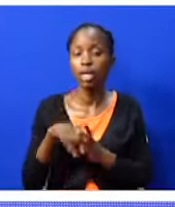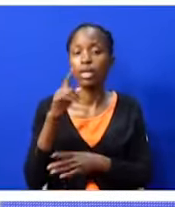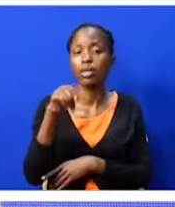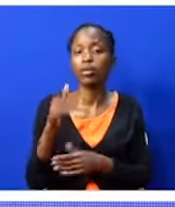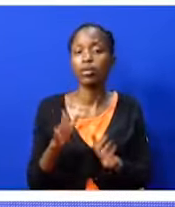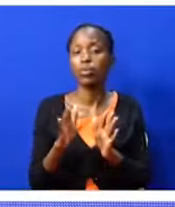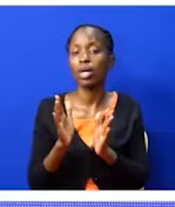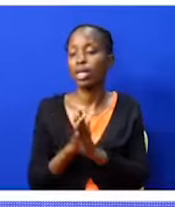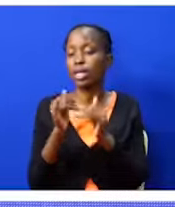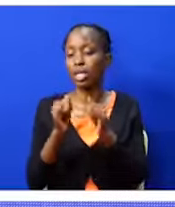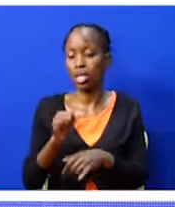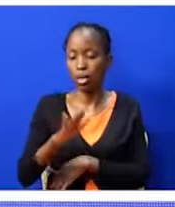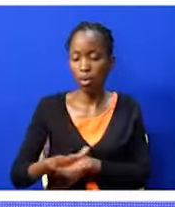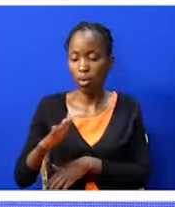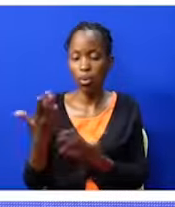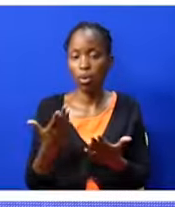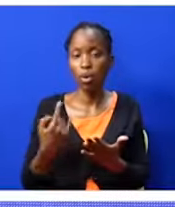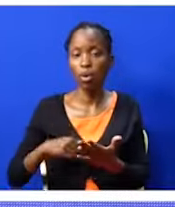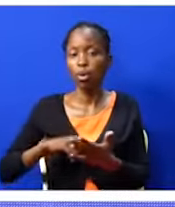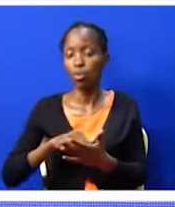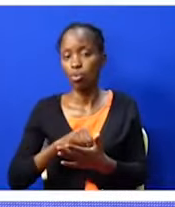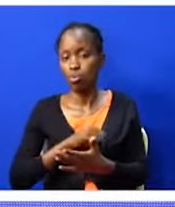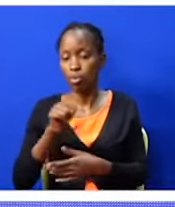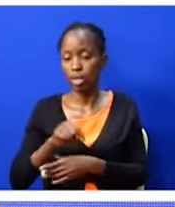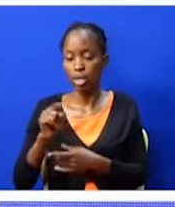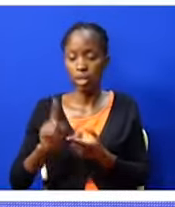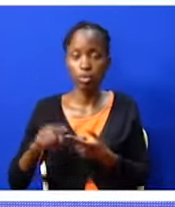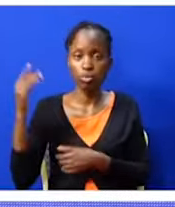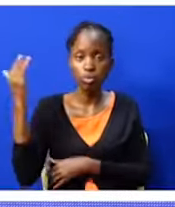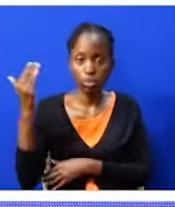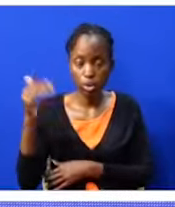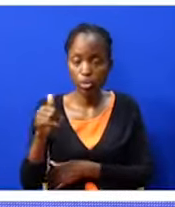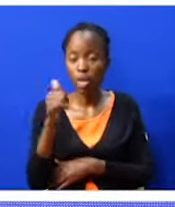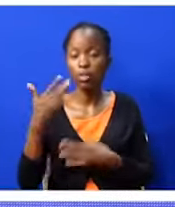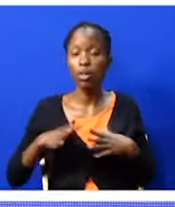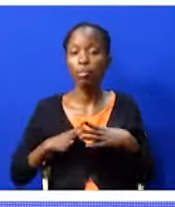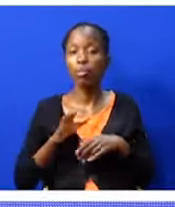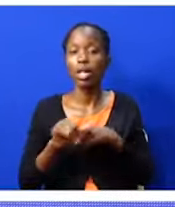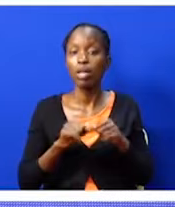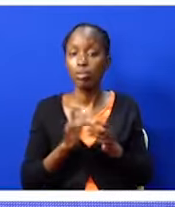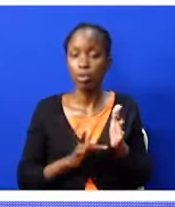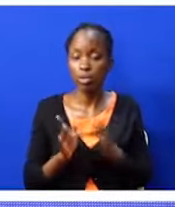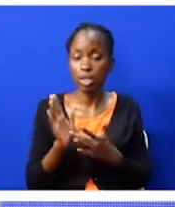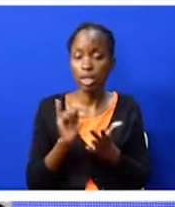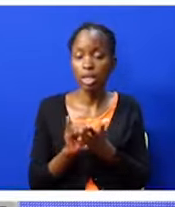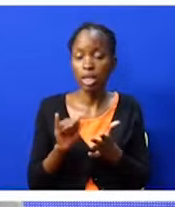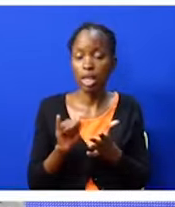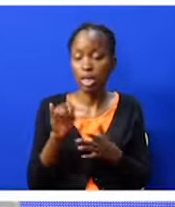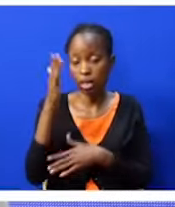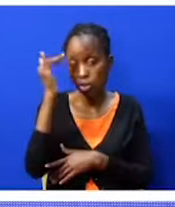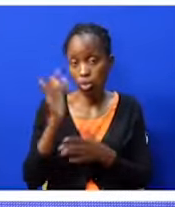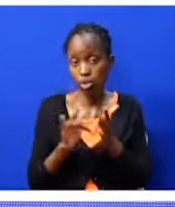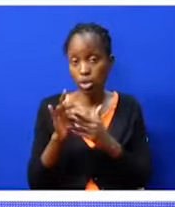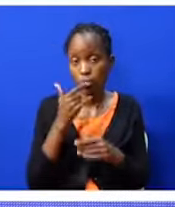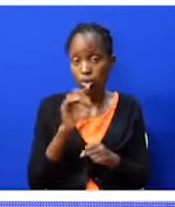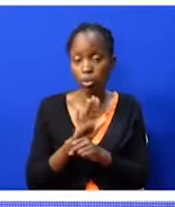in the new territories where we should preach to others about Christ. This is why Jesus